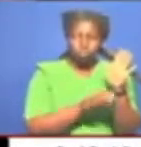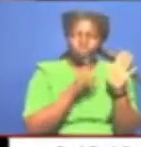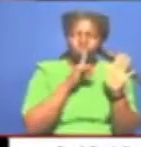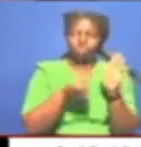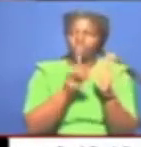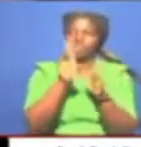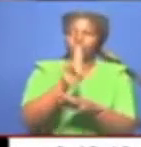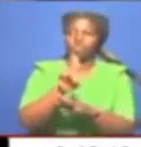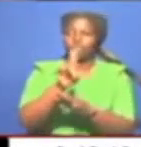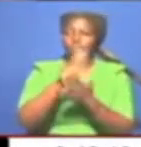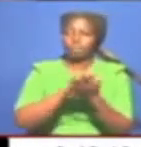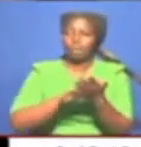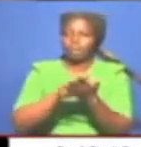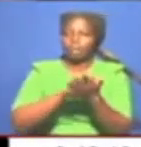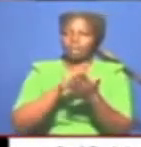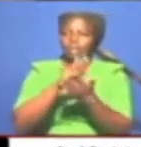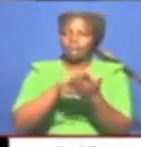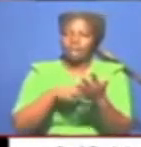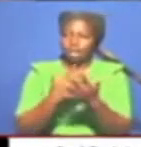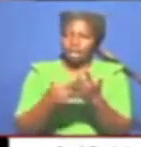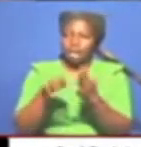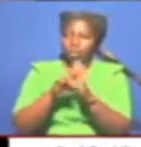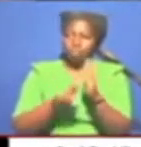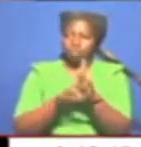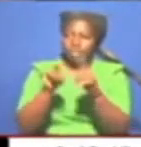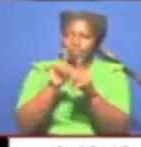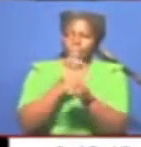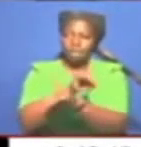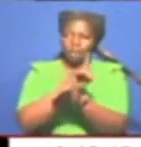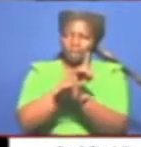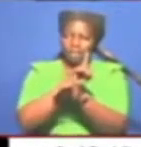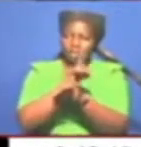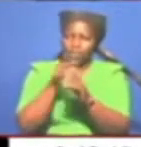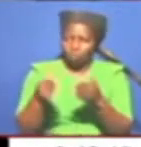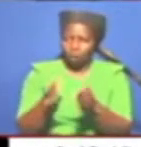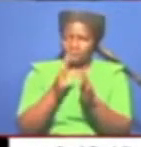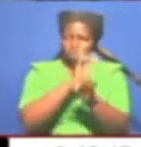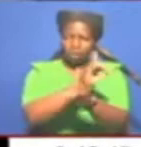defense shield or a mechanism to defend this Constitution.